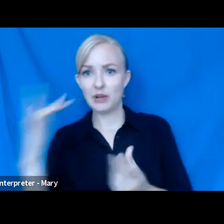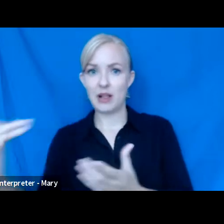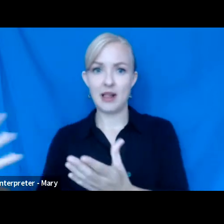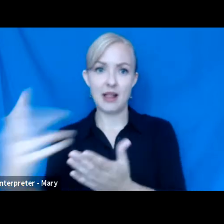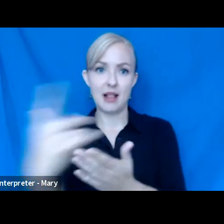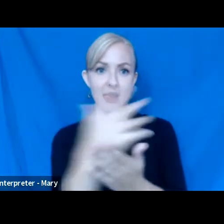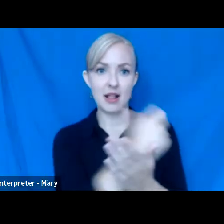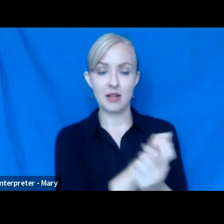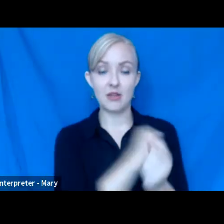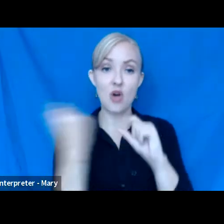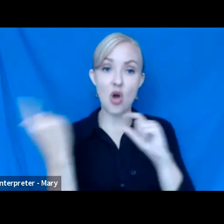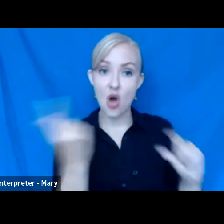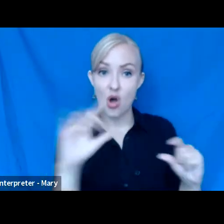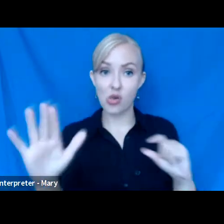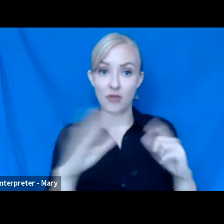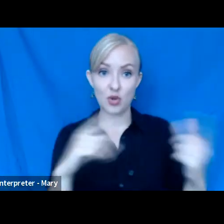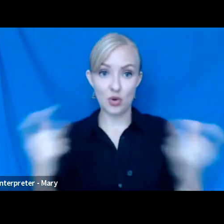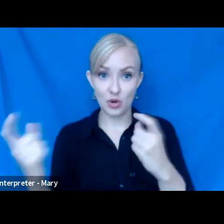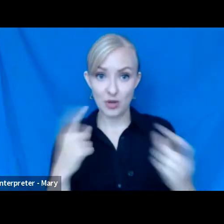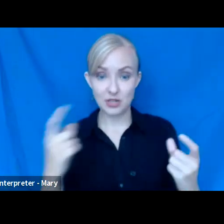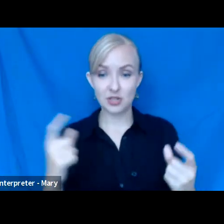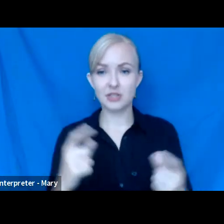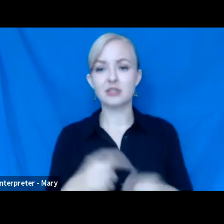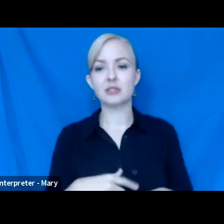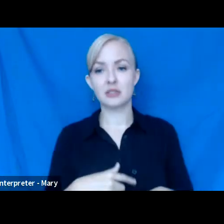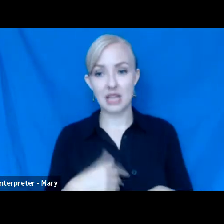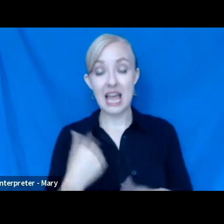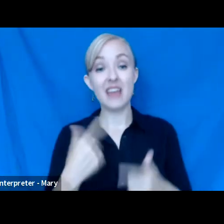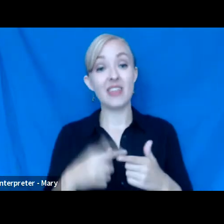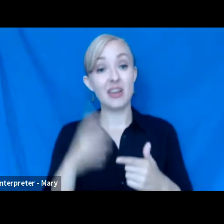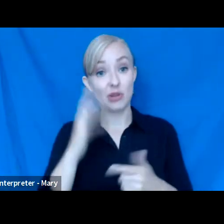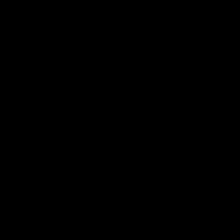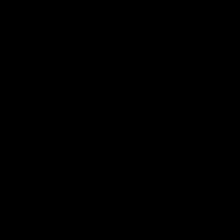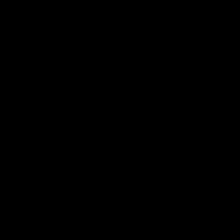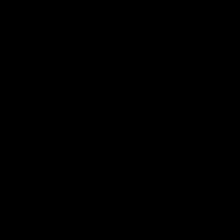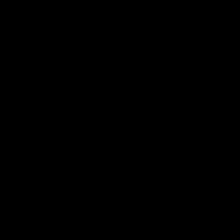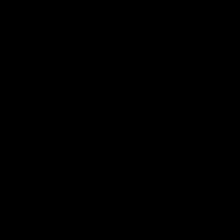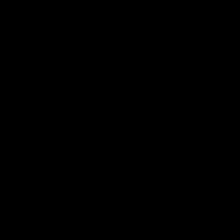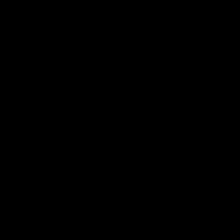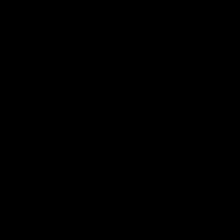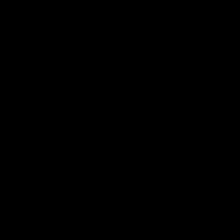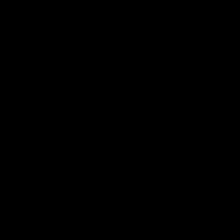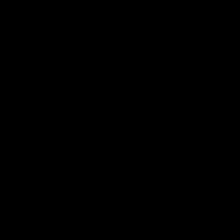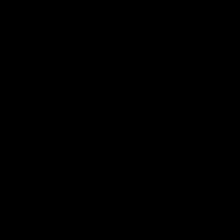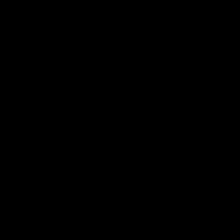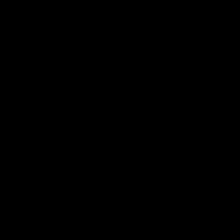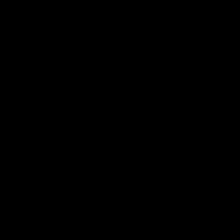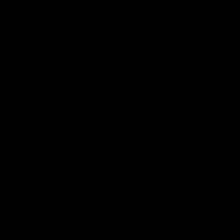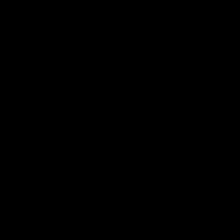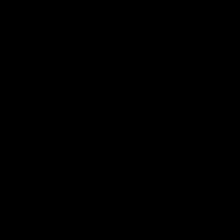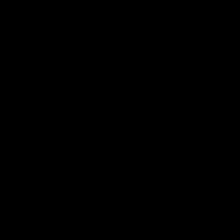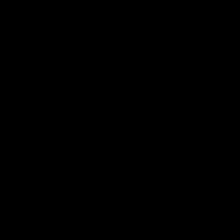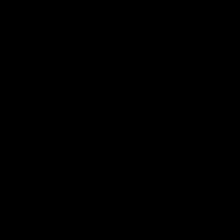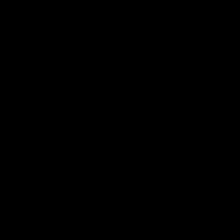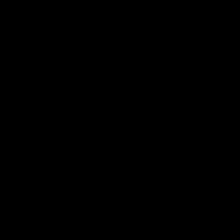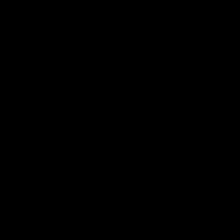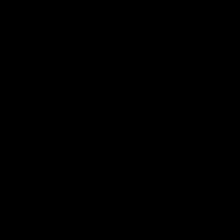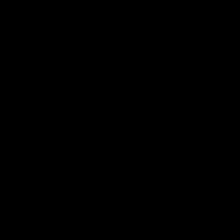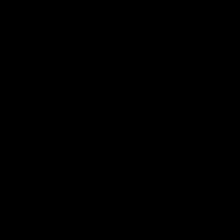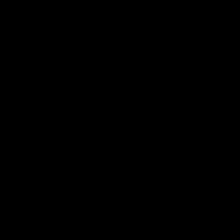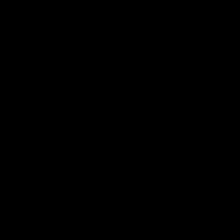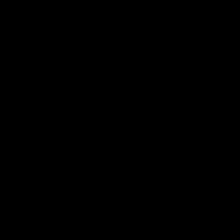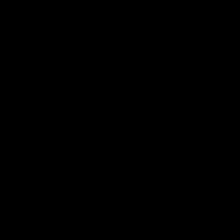questions that we've received, and we'll schedule another webinar where we can go through some of these